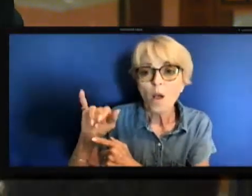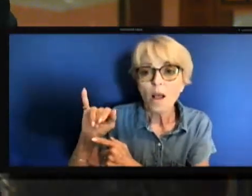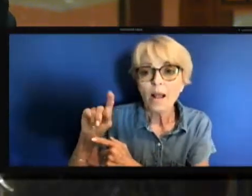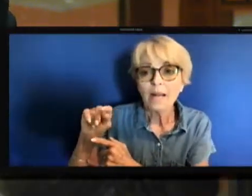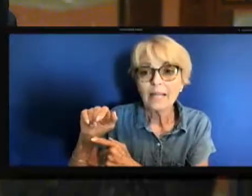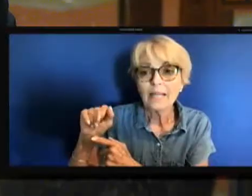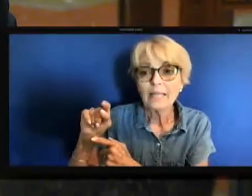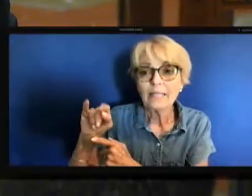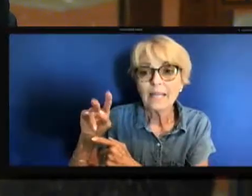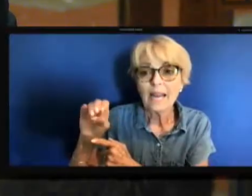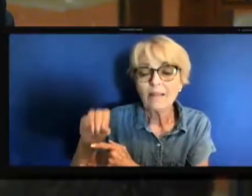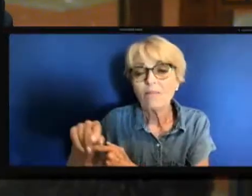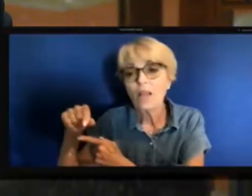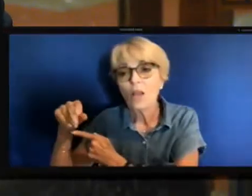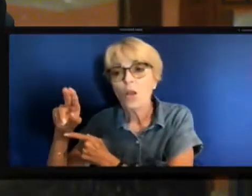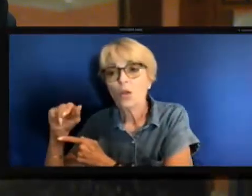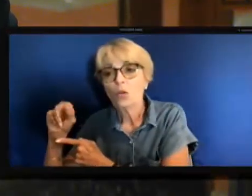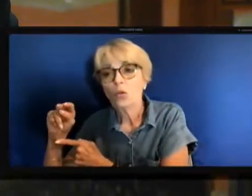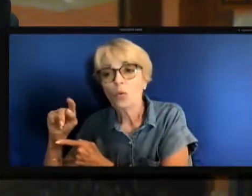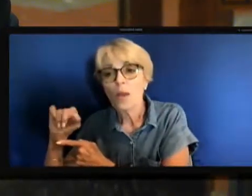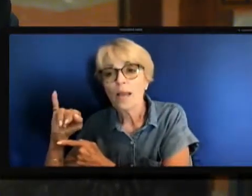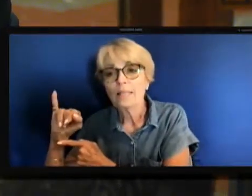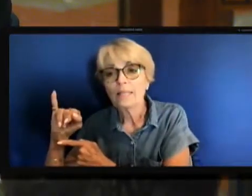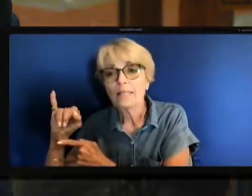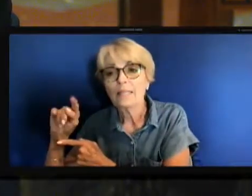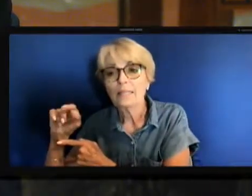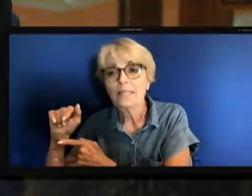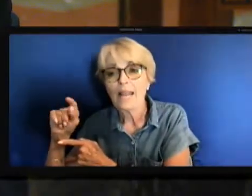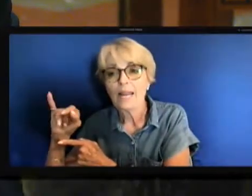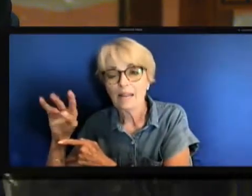considerations in RFPs, and it's not uncommon to select.